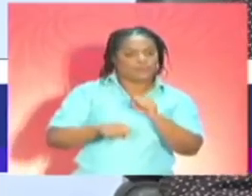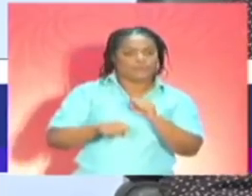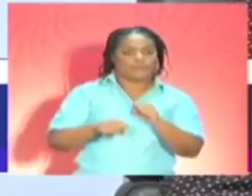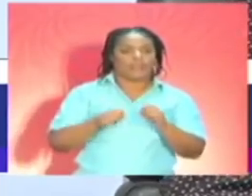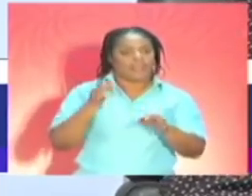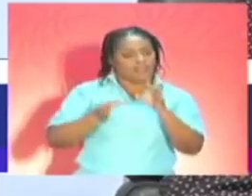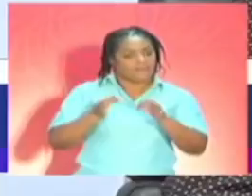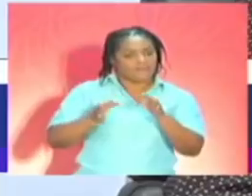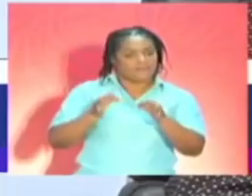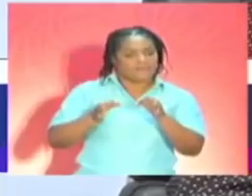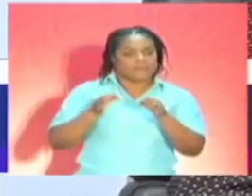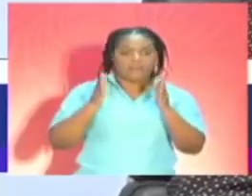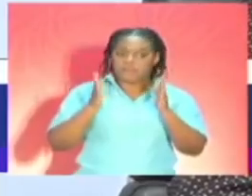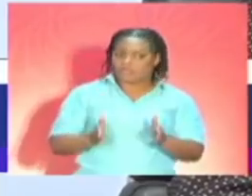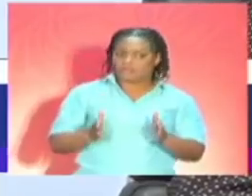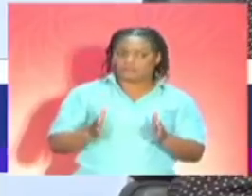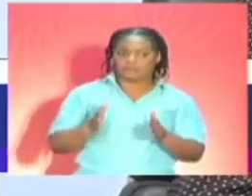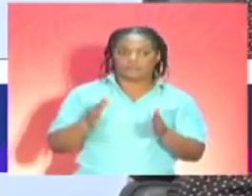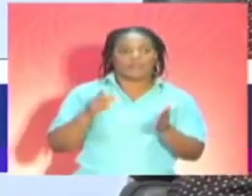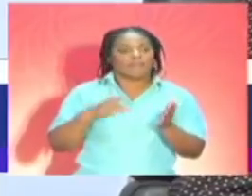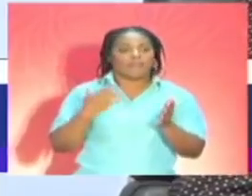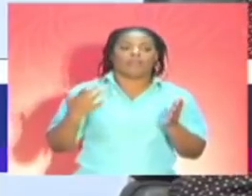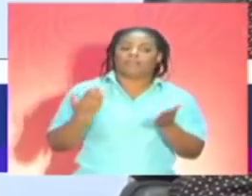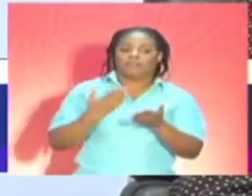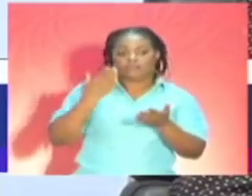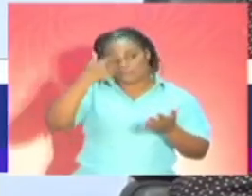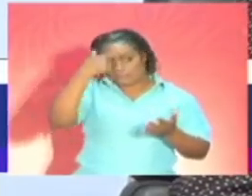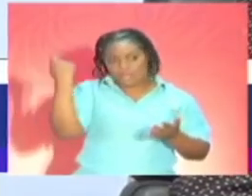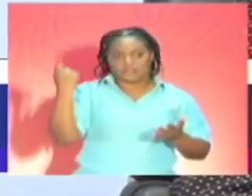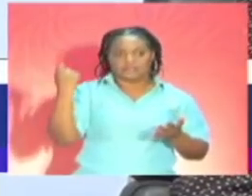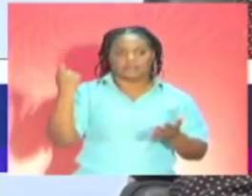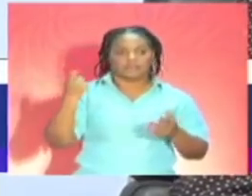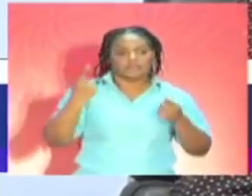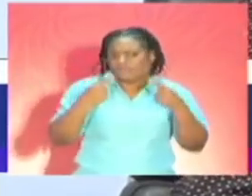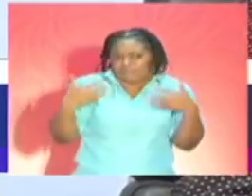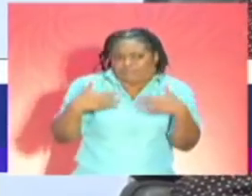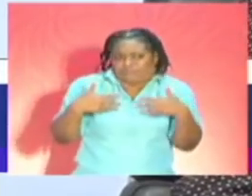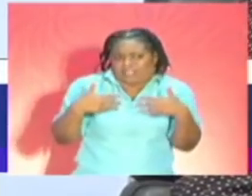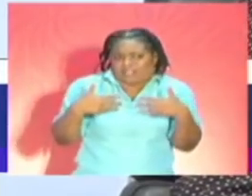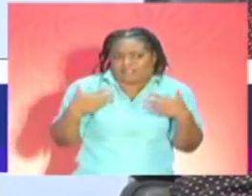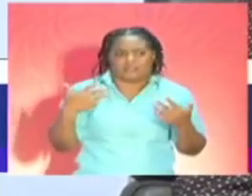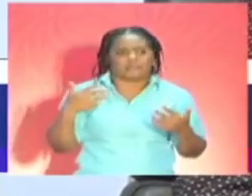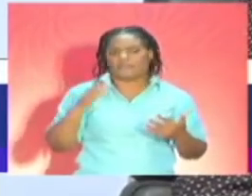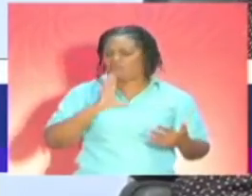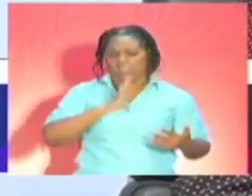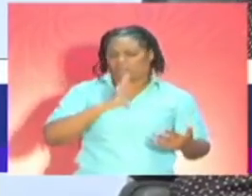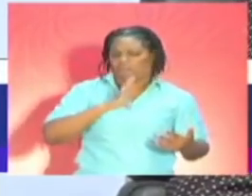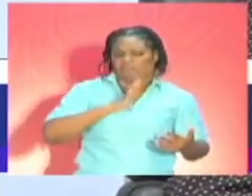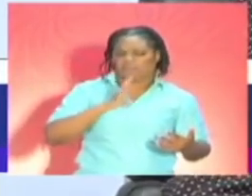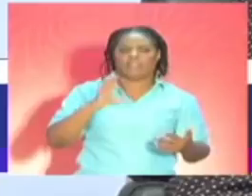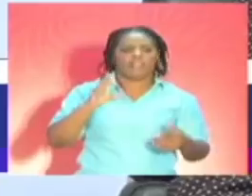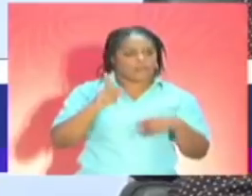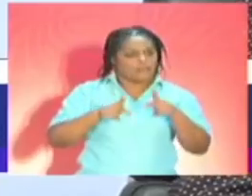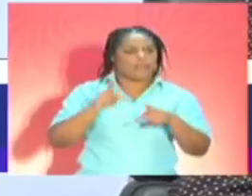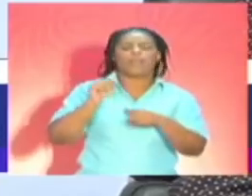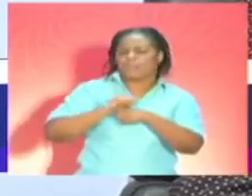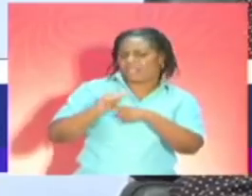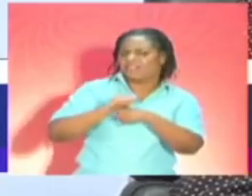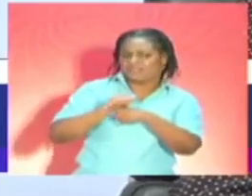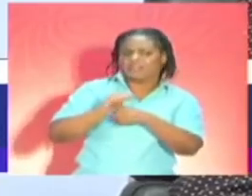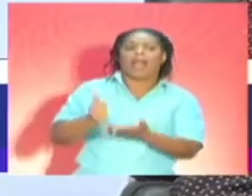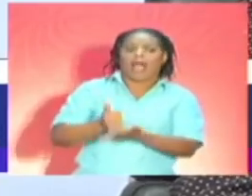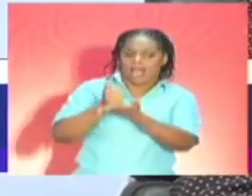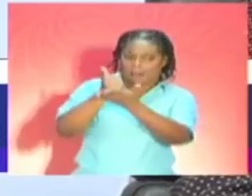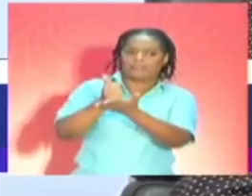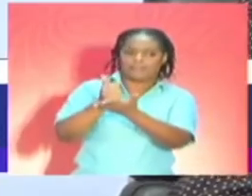reaction should not be a reason not to get vaccinated. There's actually a name that has been coined